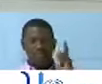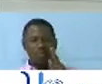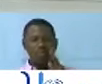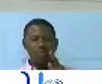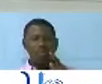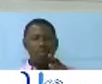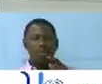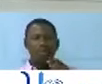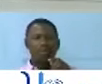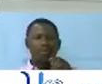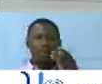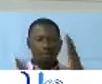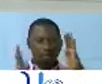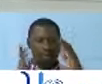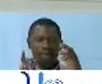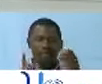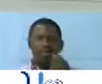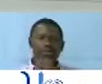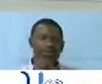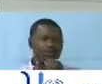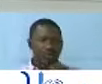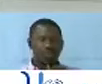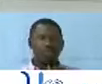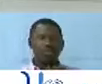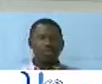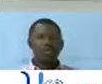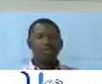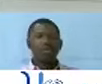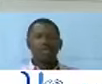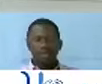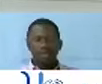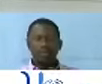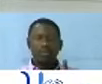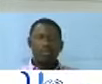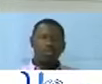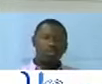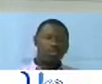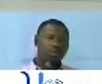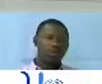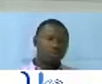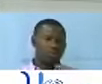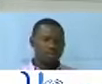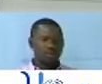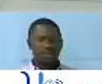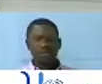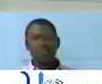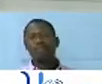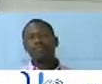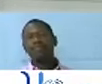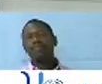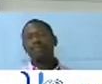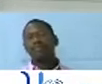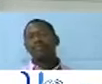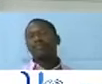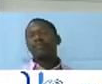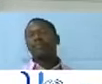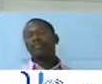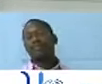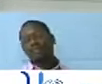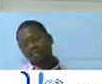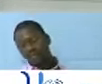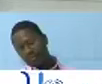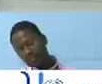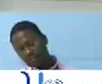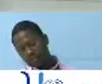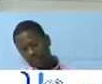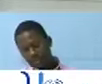I remember mu jegi sax de lawyer yi tax dal dem na be teyel sen xel mu jegi code case yi nga xamne mom lañuy dekkou ak